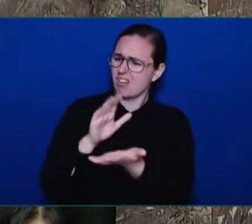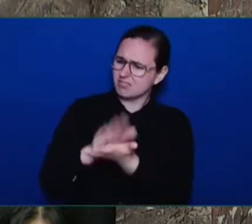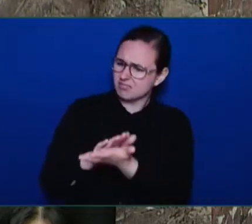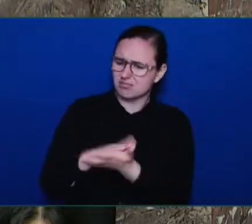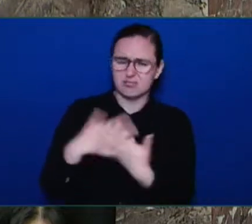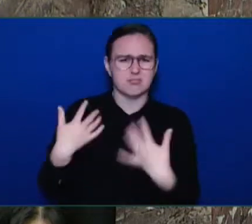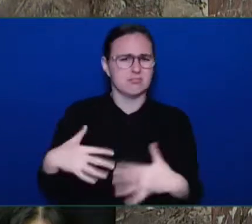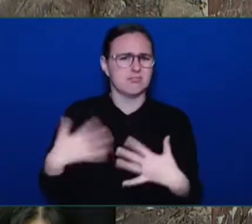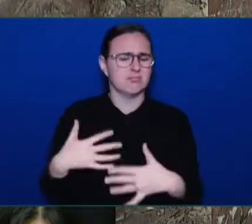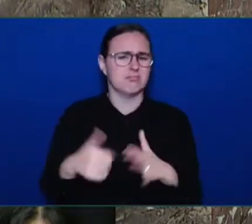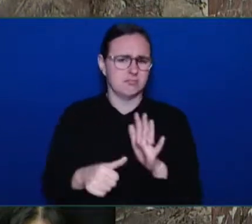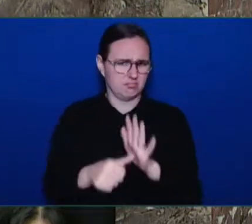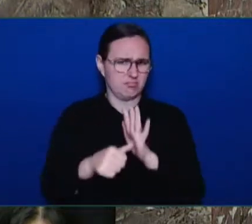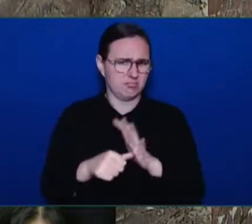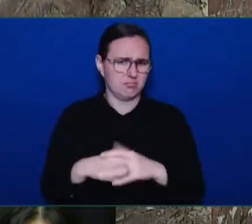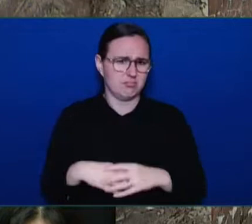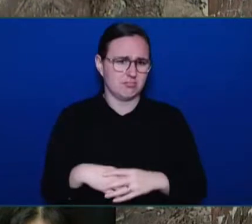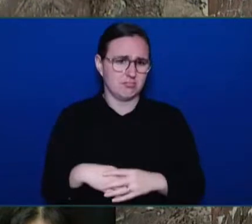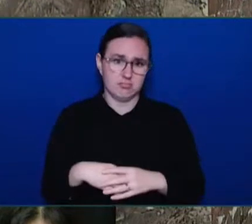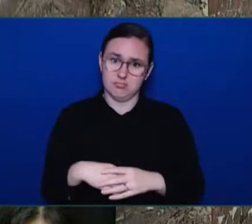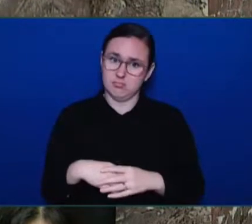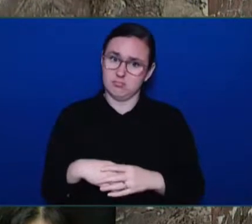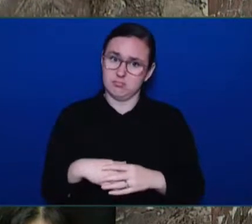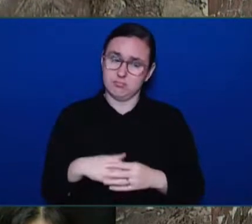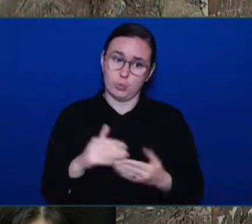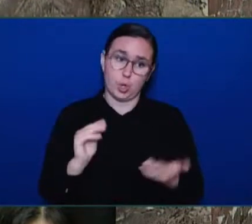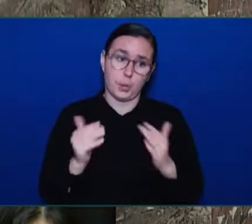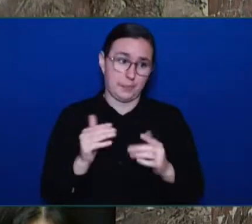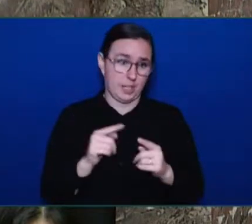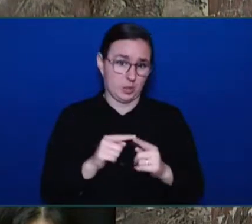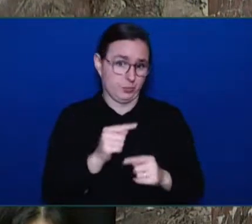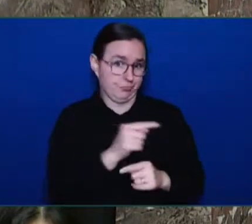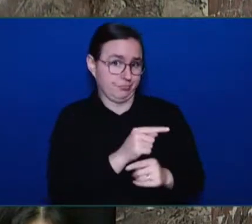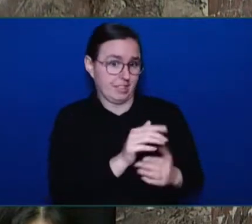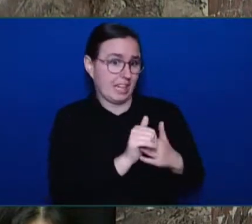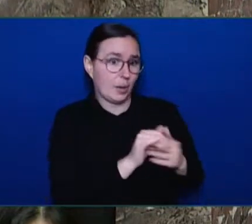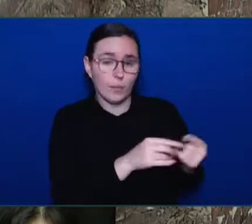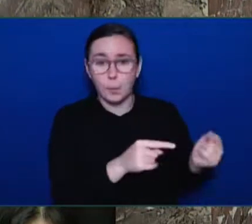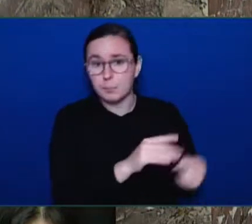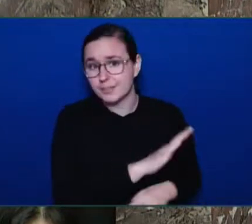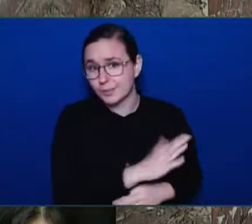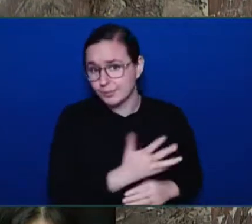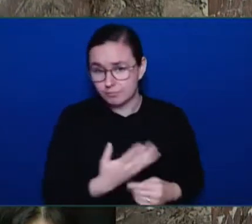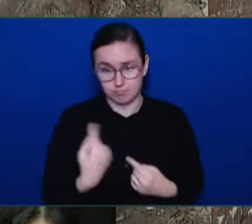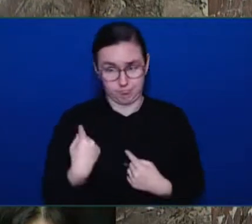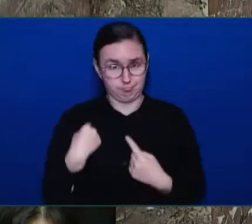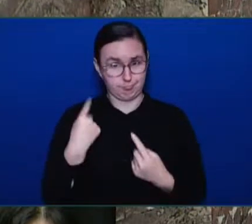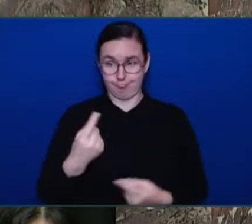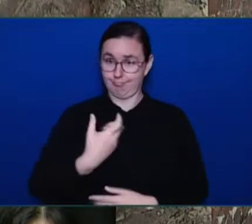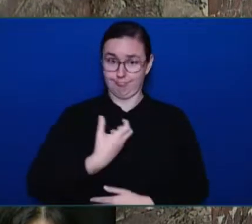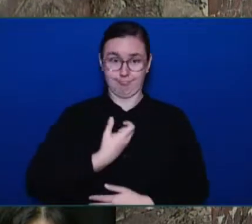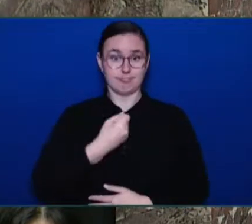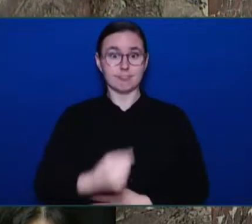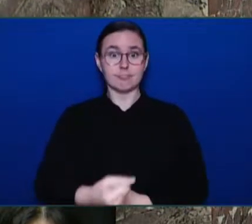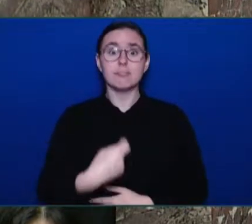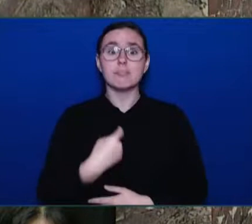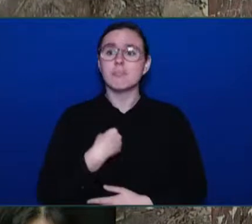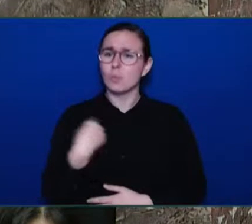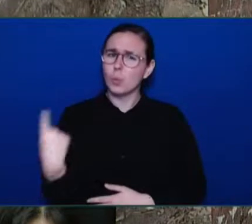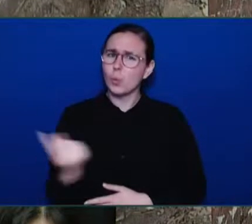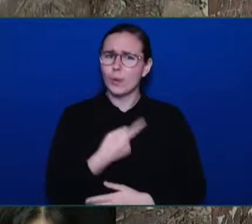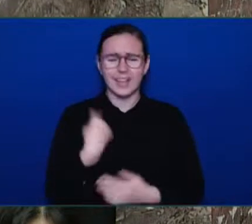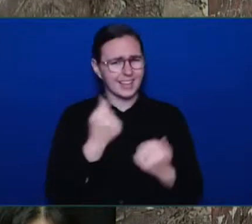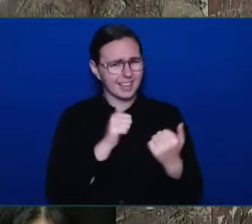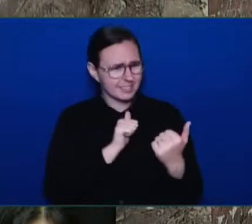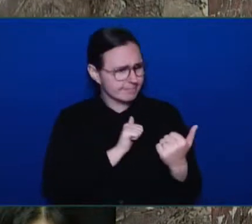Opposition. Since I became Minister of Health, we addressed and have addressed a Health Human Resources challenge